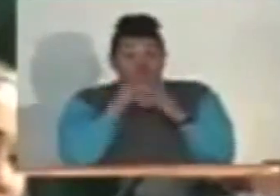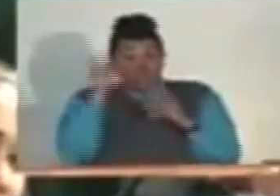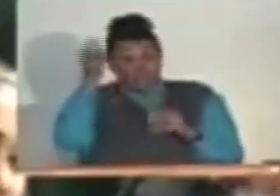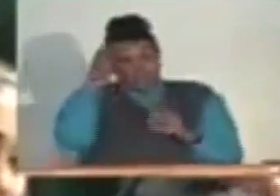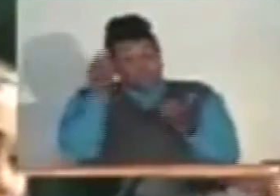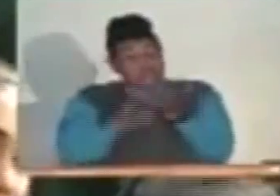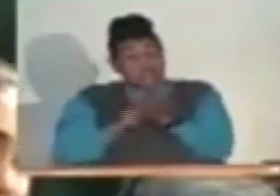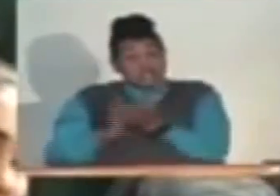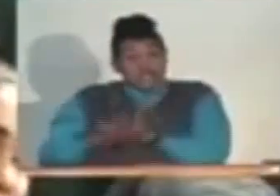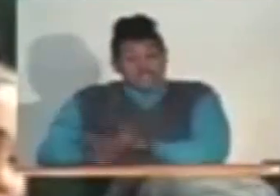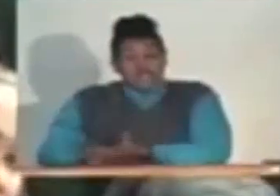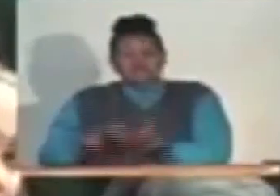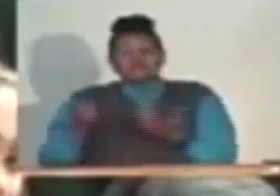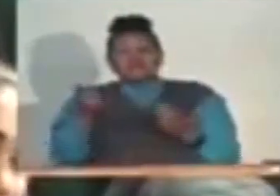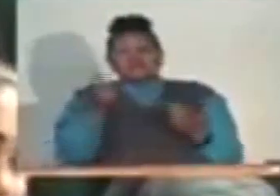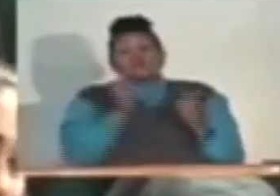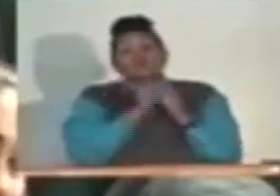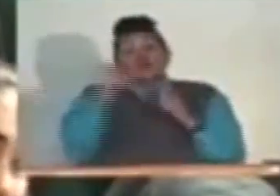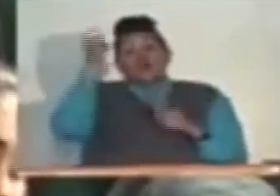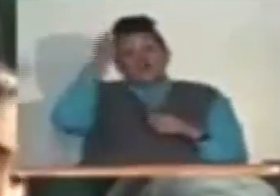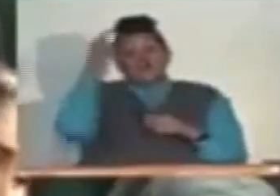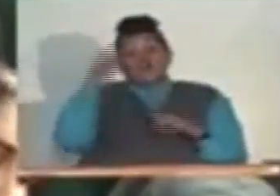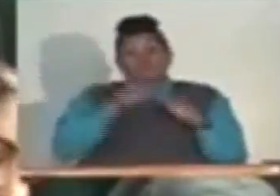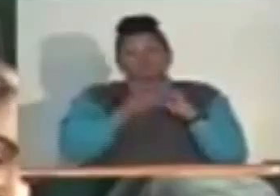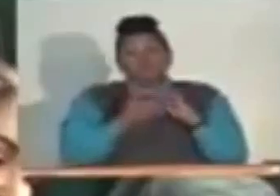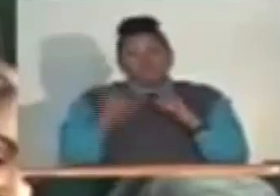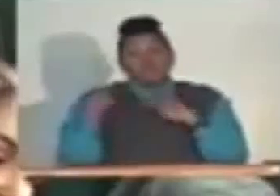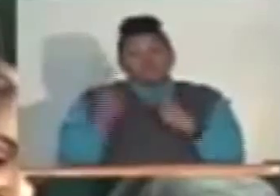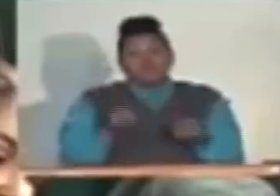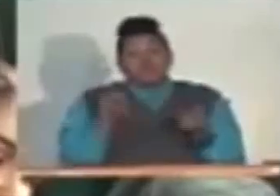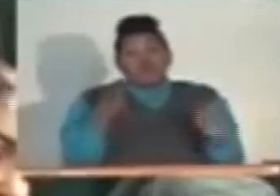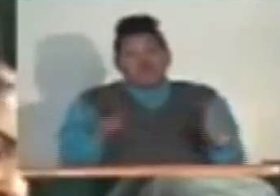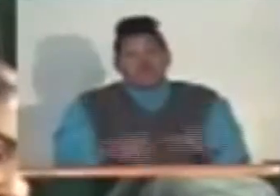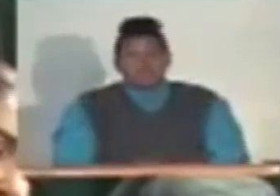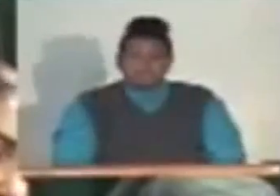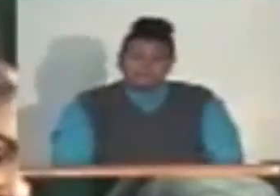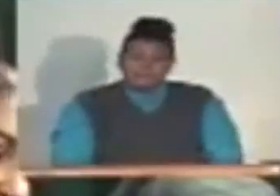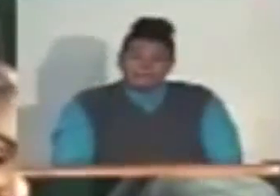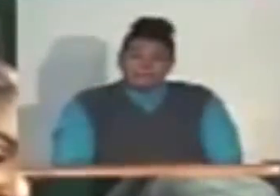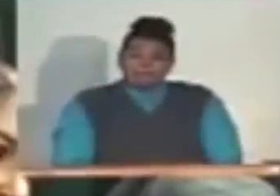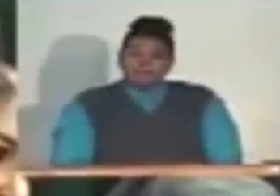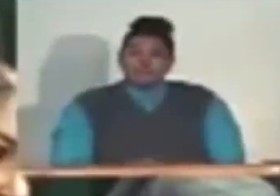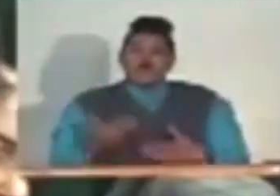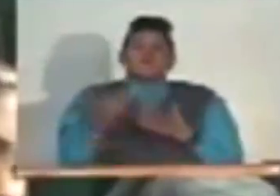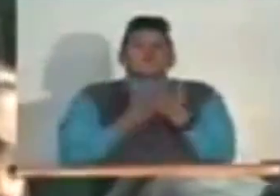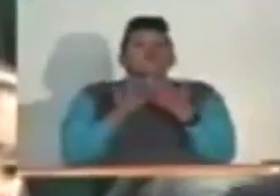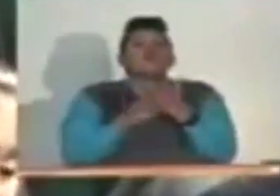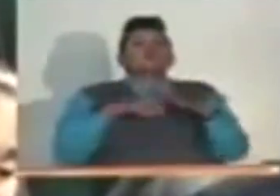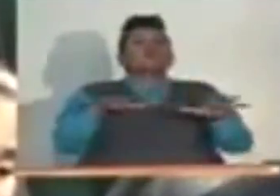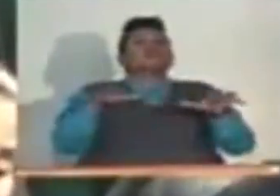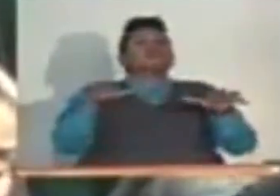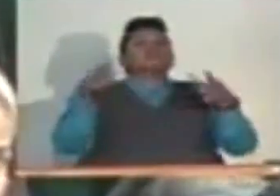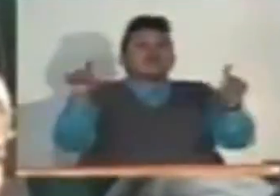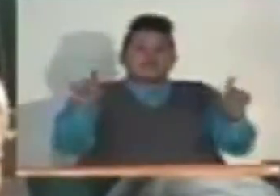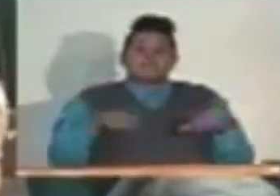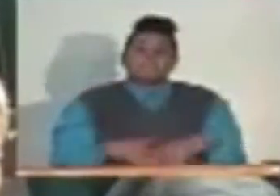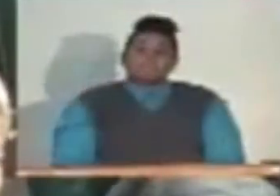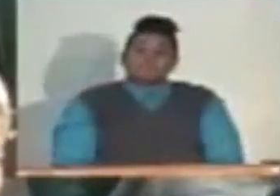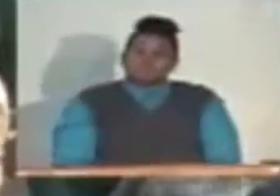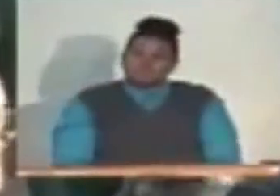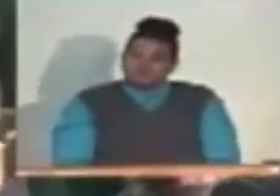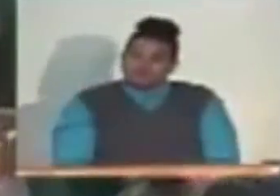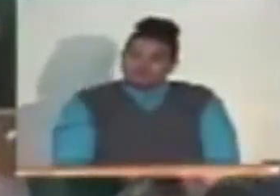had signed contracts with the government of Jamaica, and the wage freeze had been abandoned.